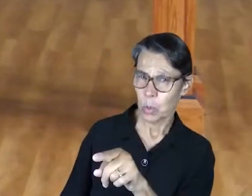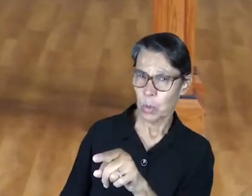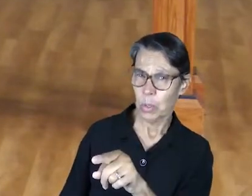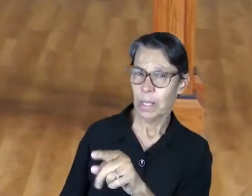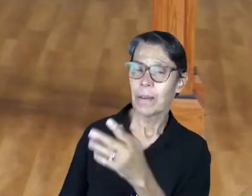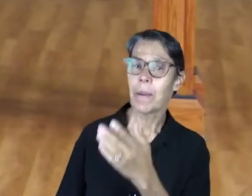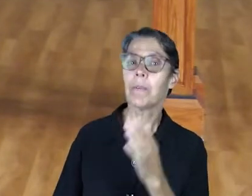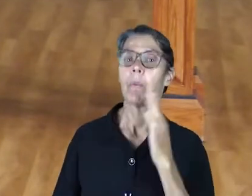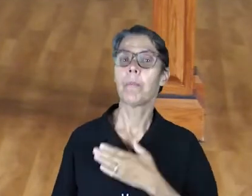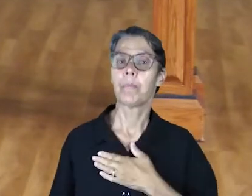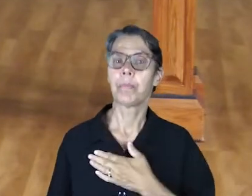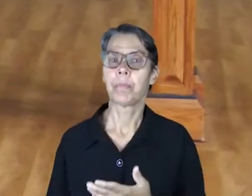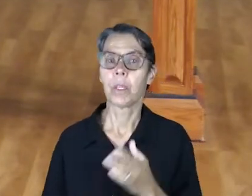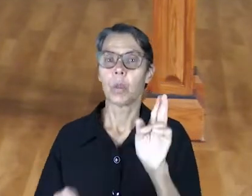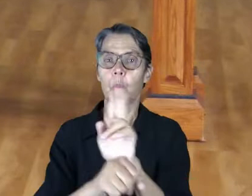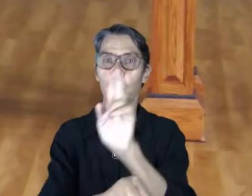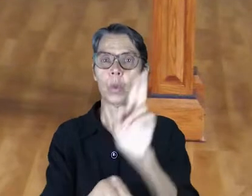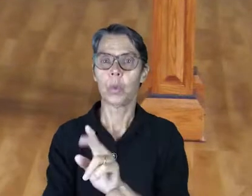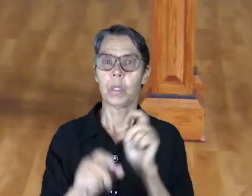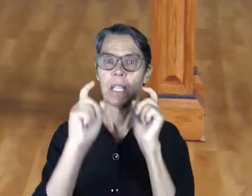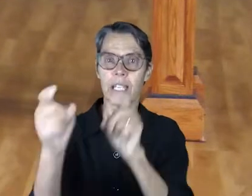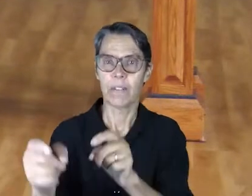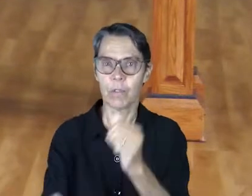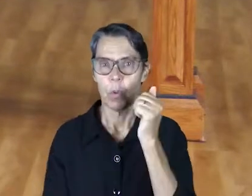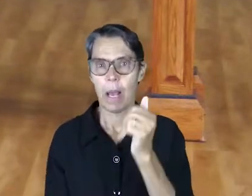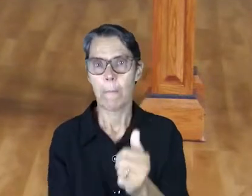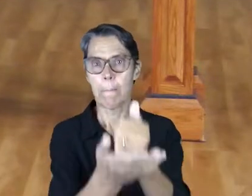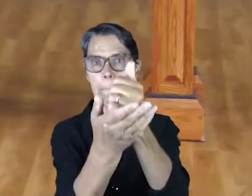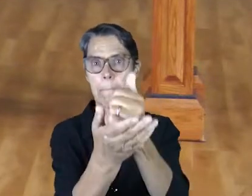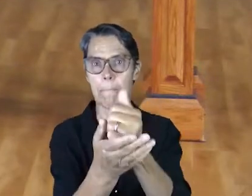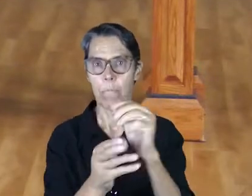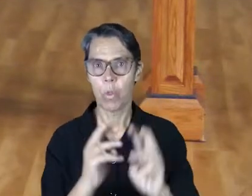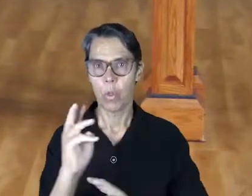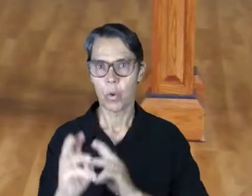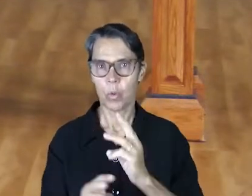willing to use that gift for the sake of the world.